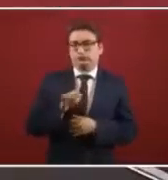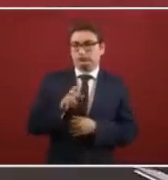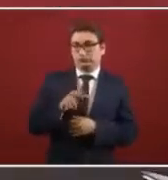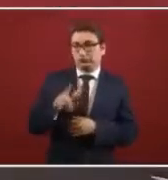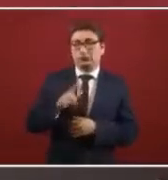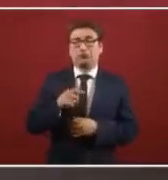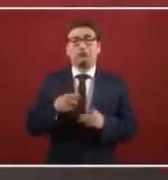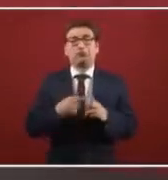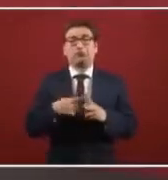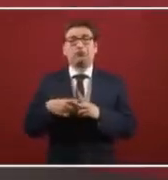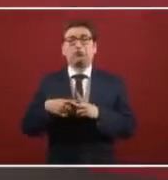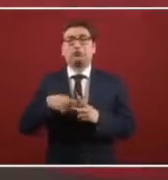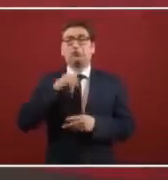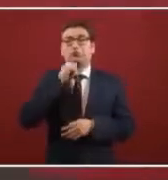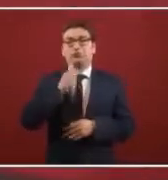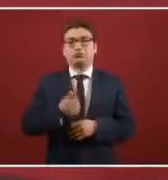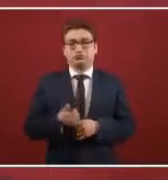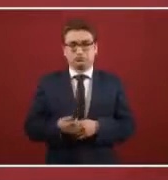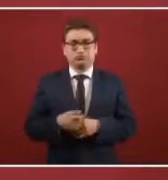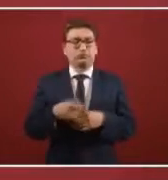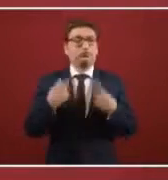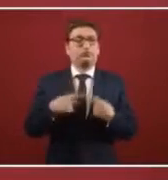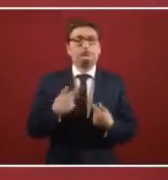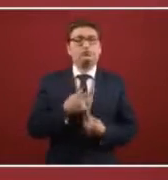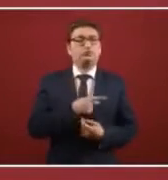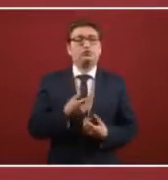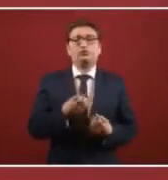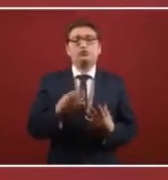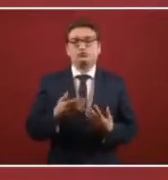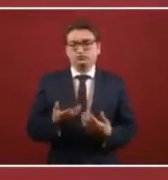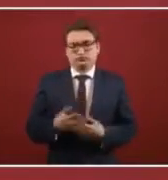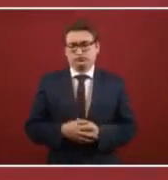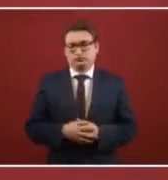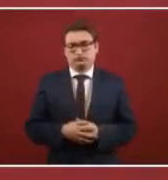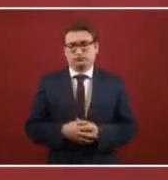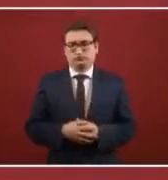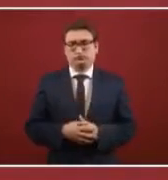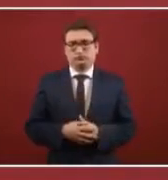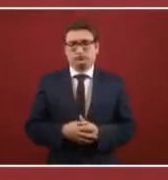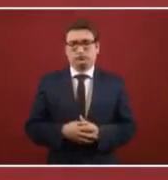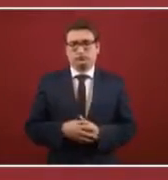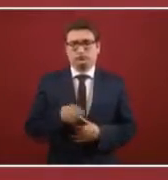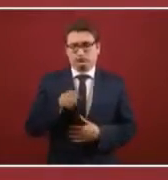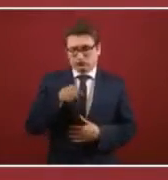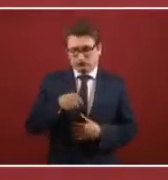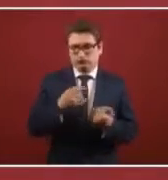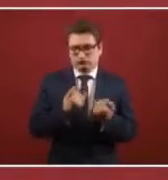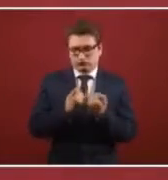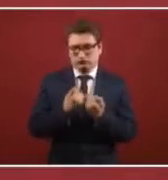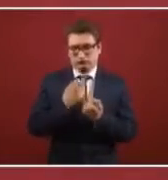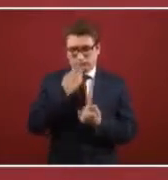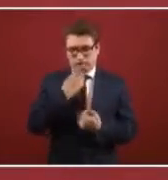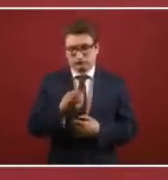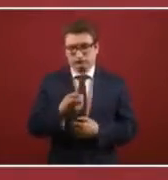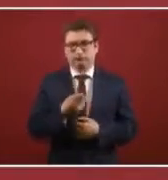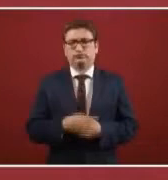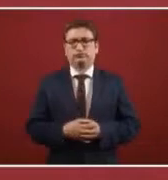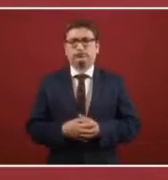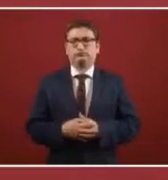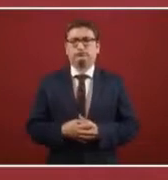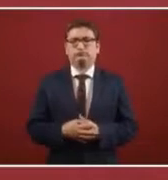generalize, hiciera la medición sobre pobreza. but we didn't want them to measure Incluso tú lo estás poverty, planteando, as you are